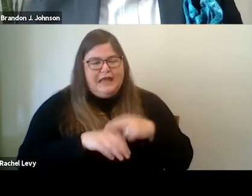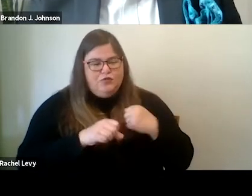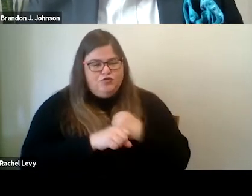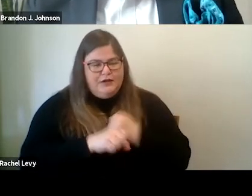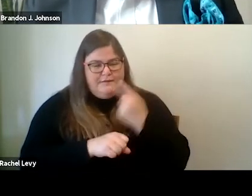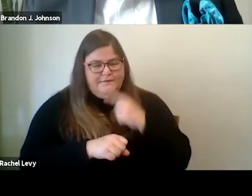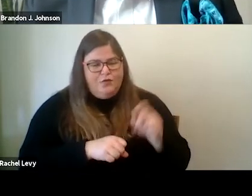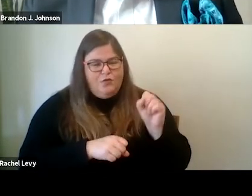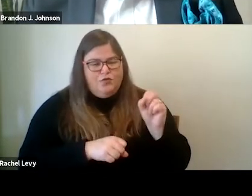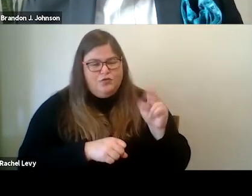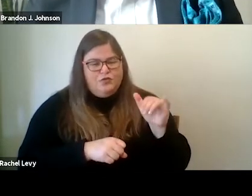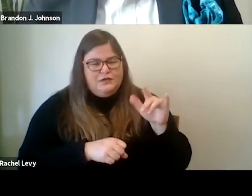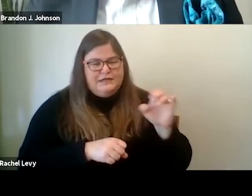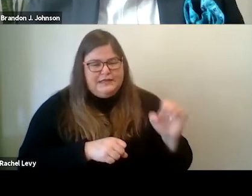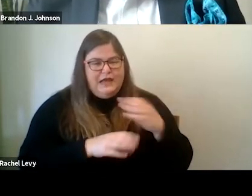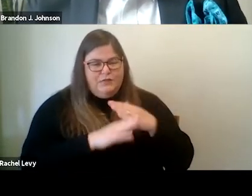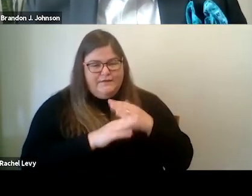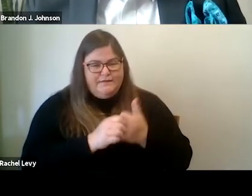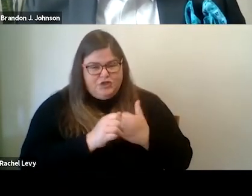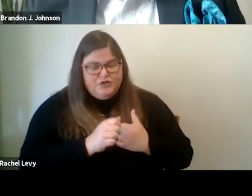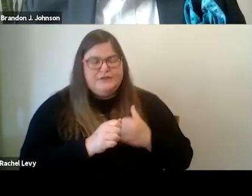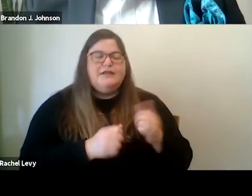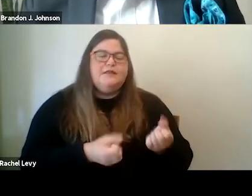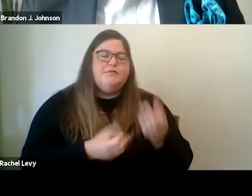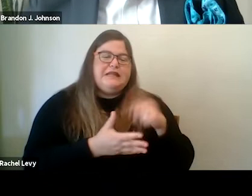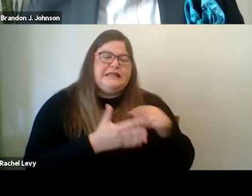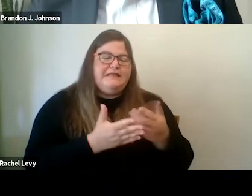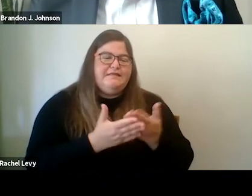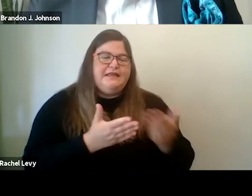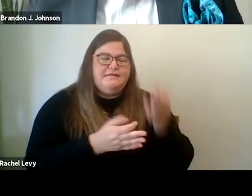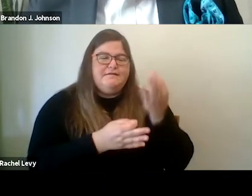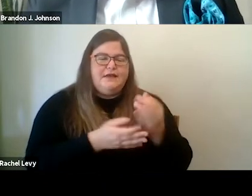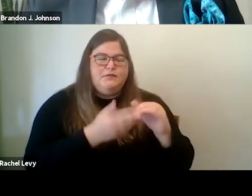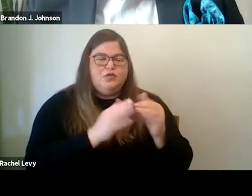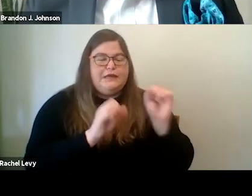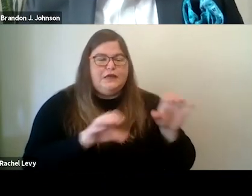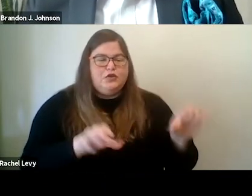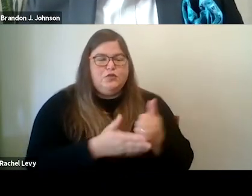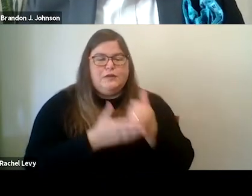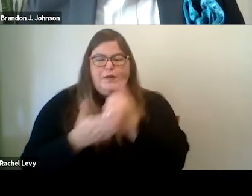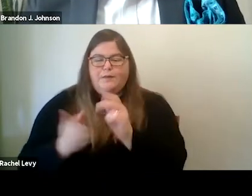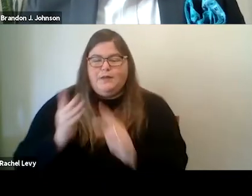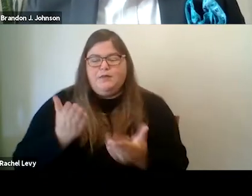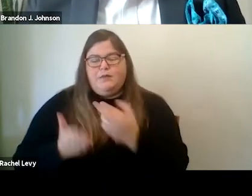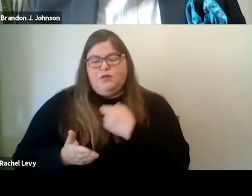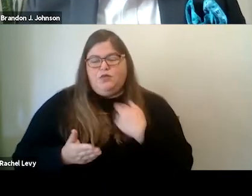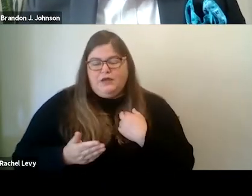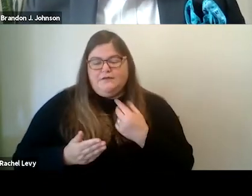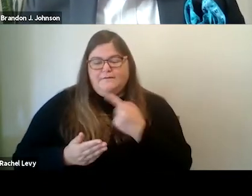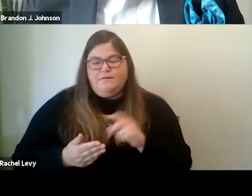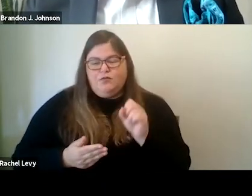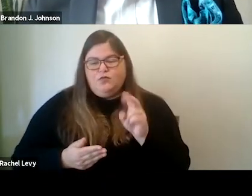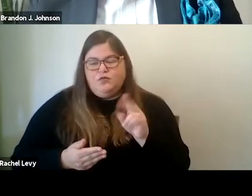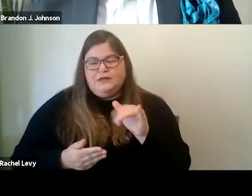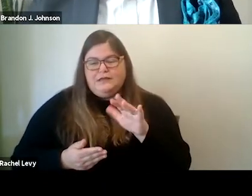Prevention, there are a number of things specifically that faith communities can do to help individuals who may be at risk for suicide and